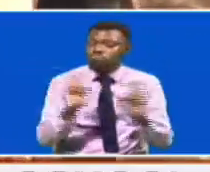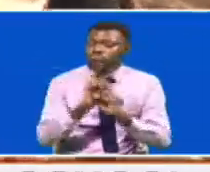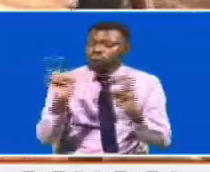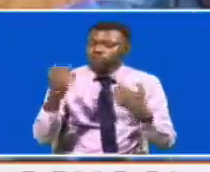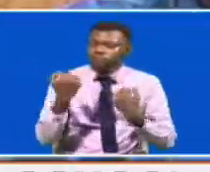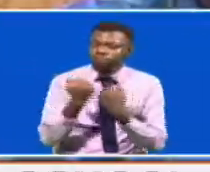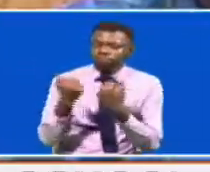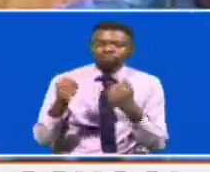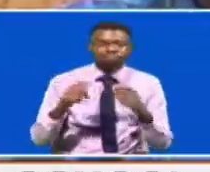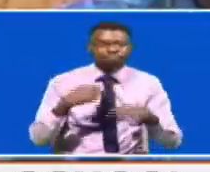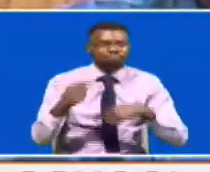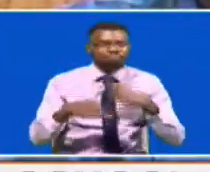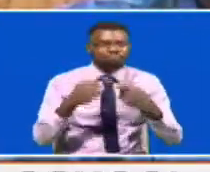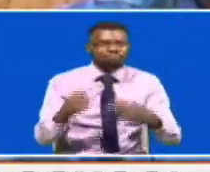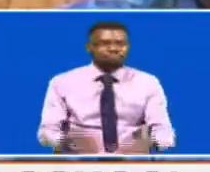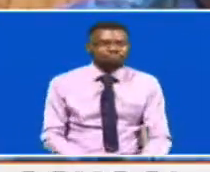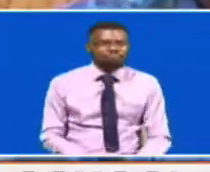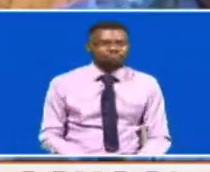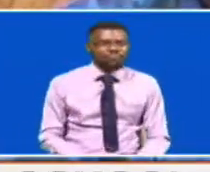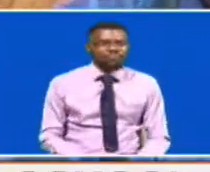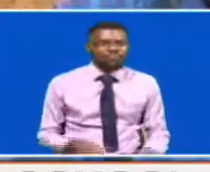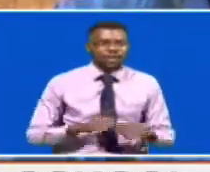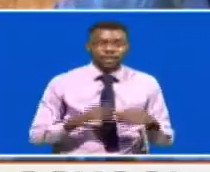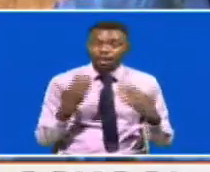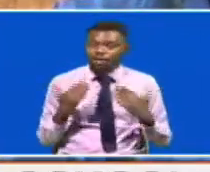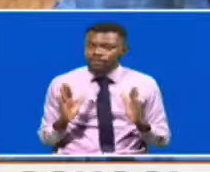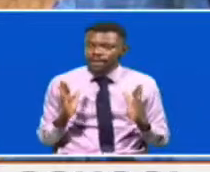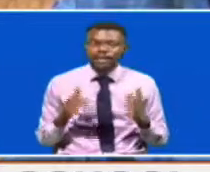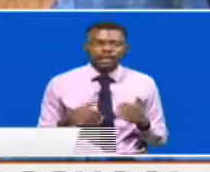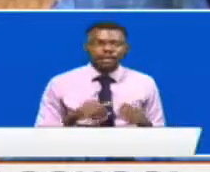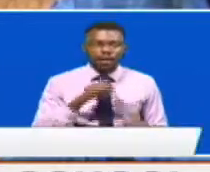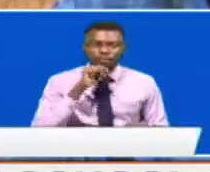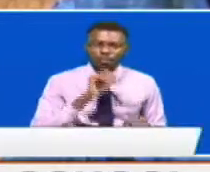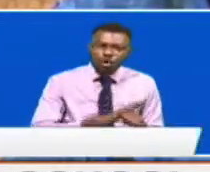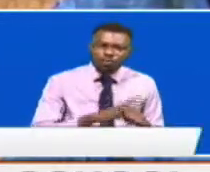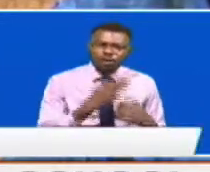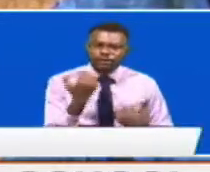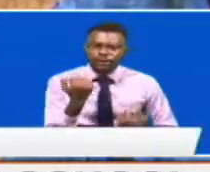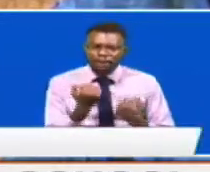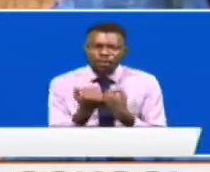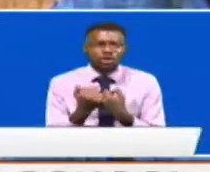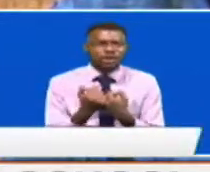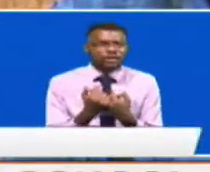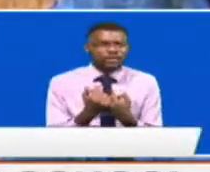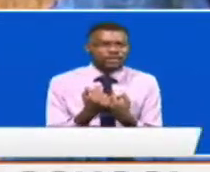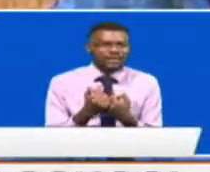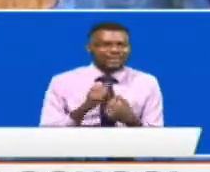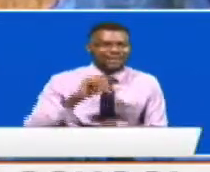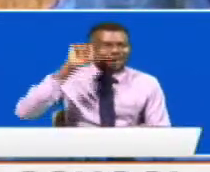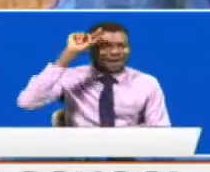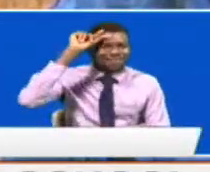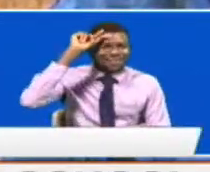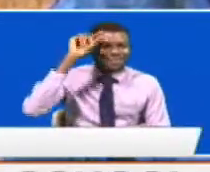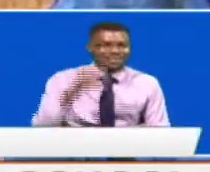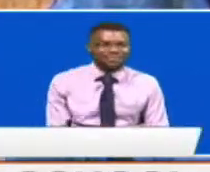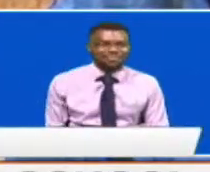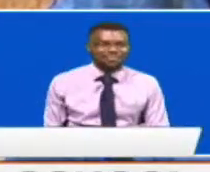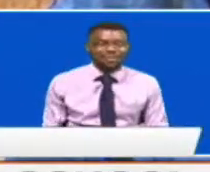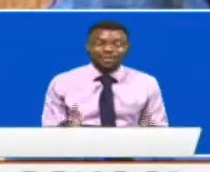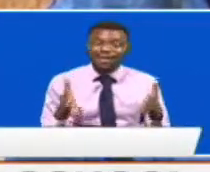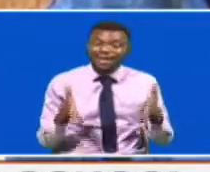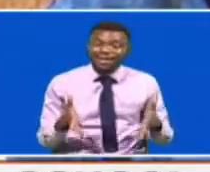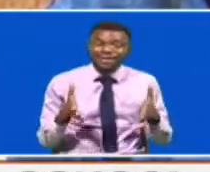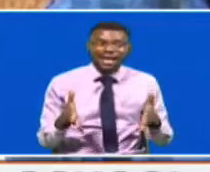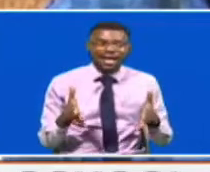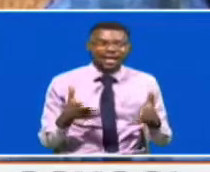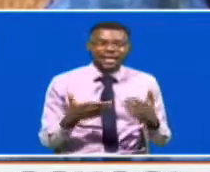her. Walipomaliza, tuliambiwa kwa watawachukuliwa, watapata misaada ya serikali. Sasa katika